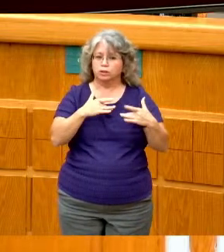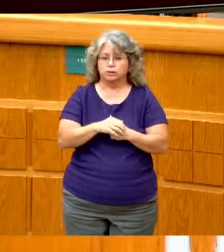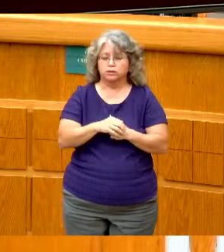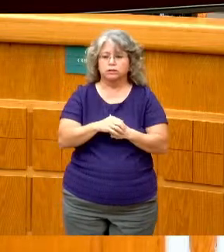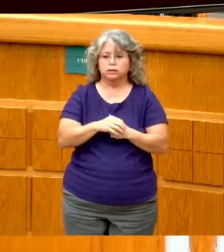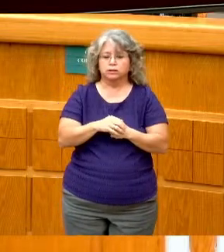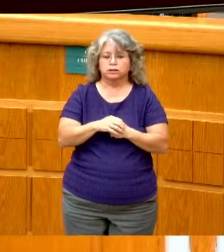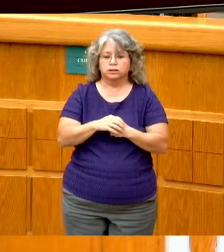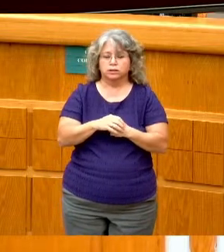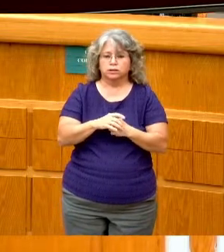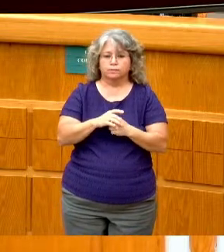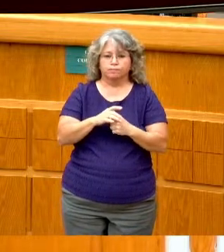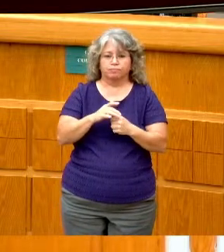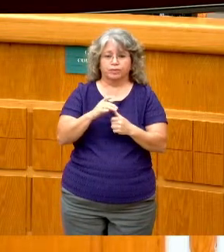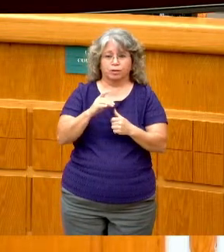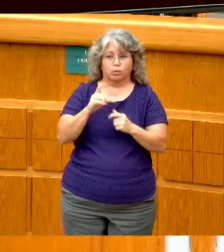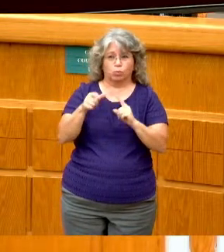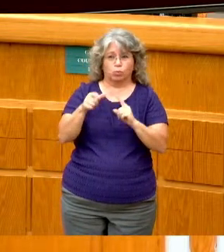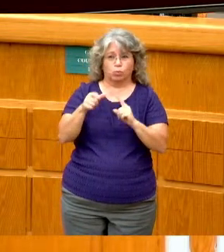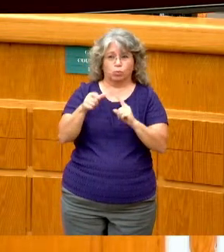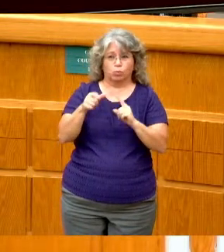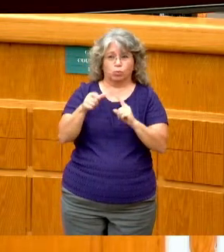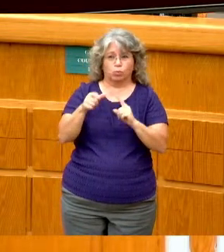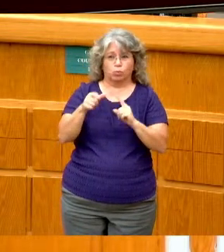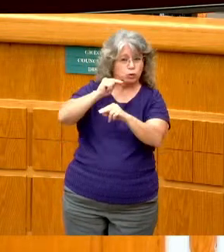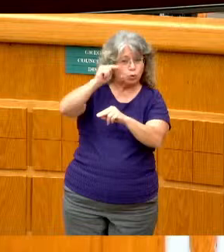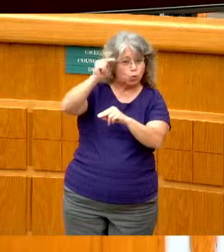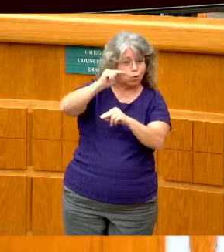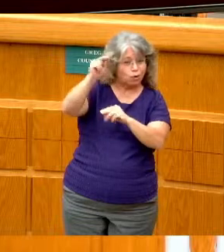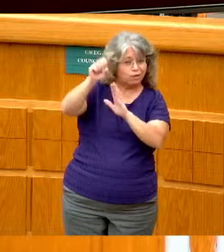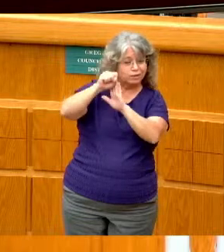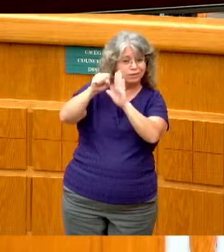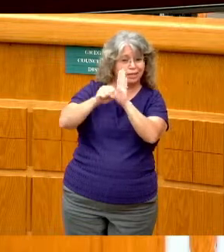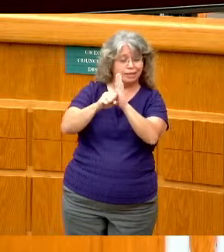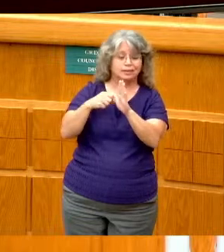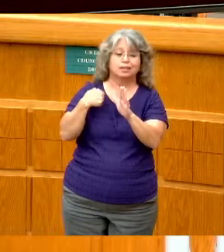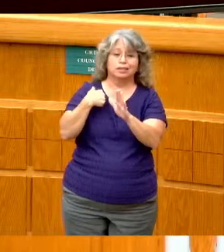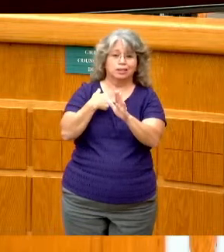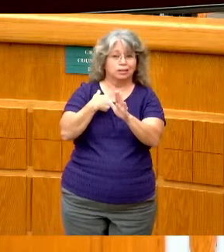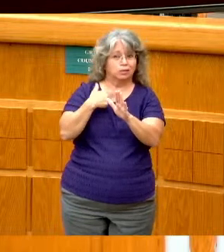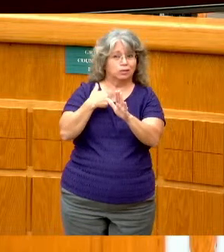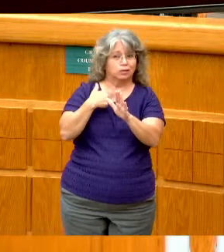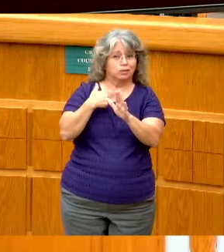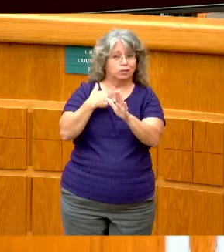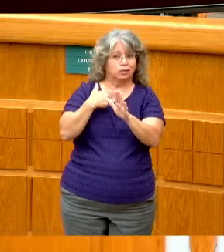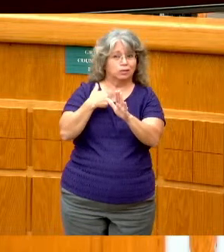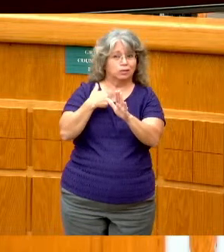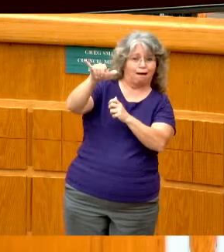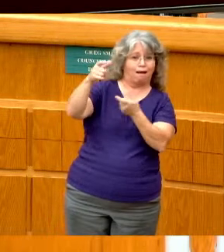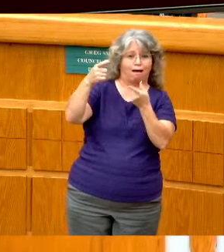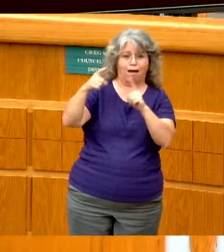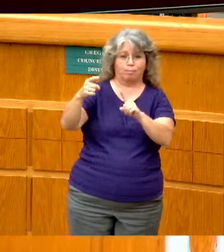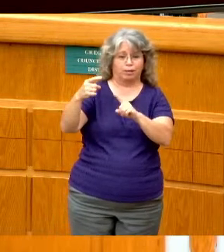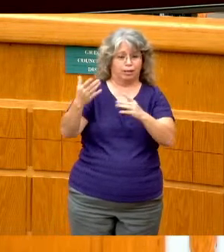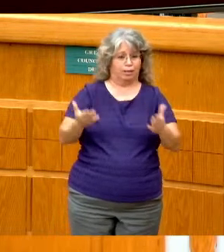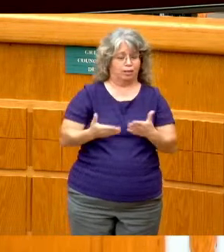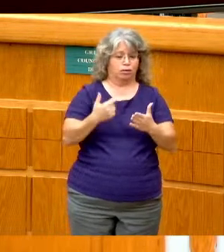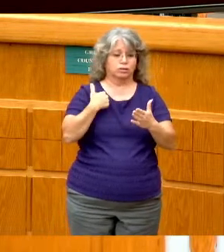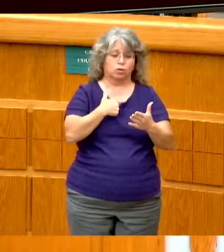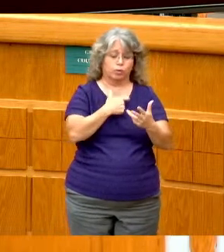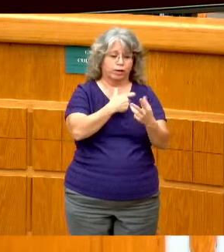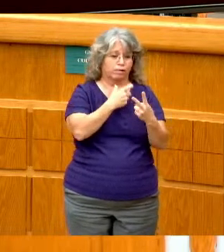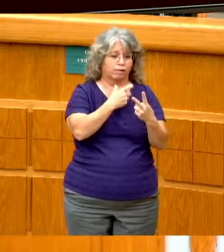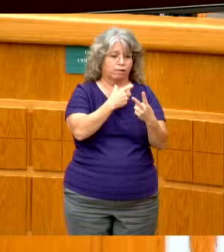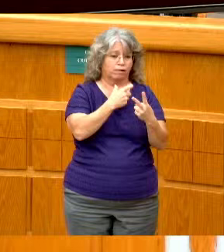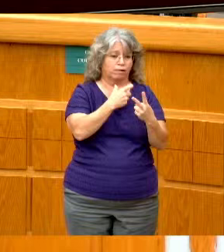trends we're seeing in our northern states. We continue to vaccinate with a sense of urgency, and we're hopeful that each of you